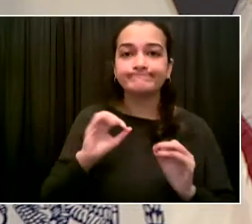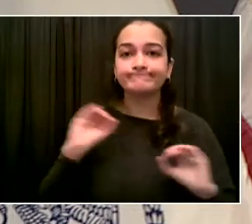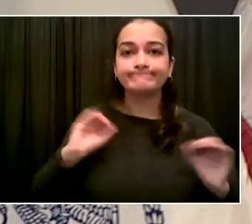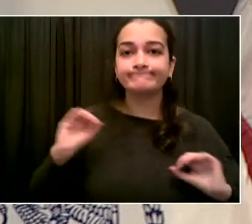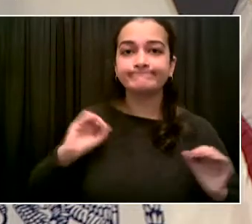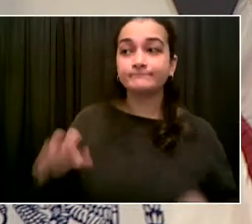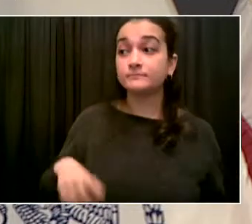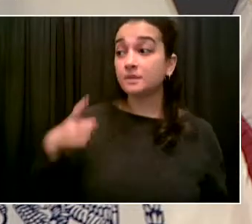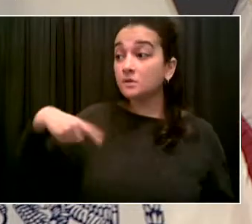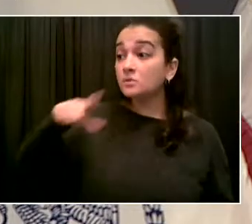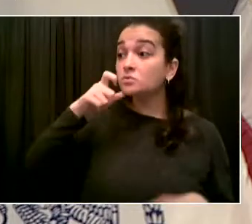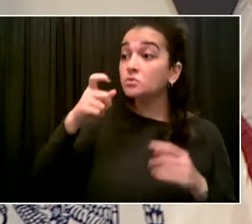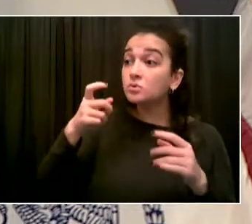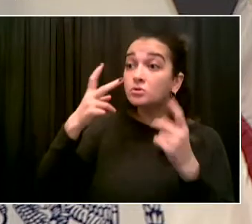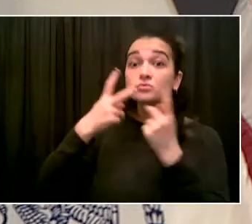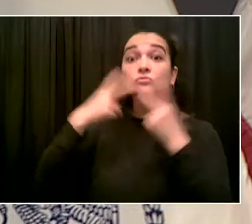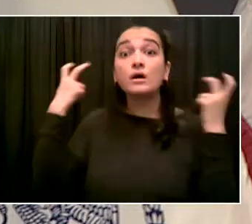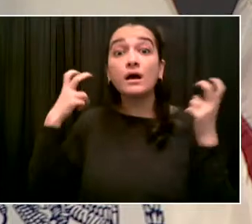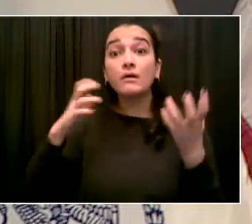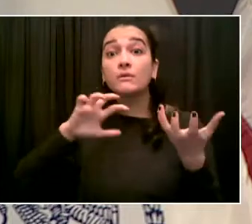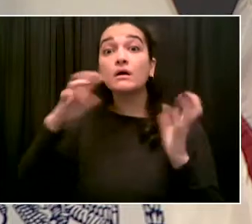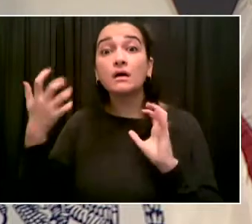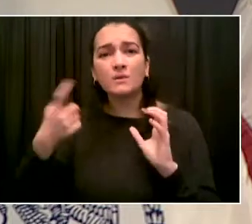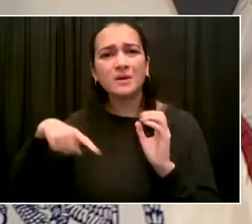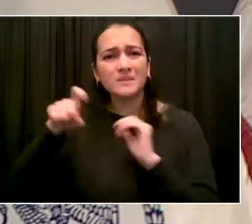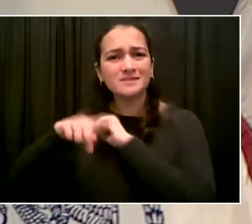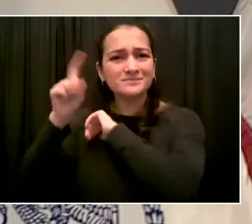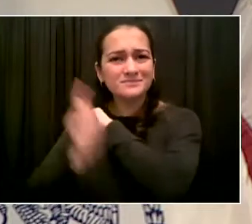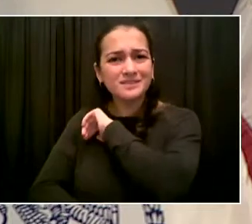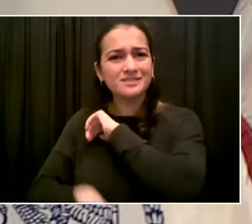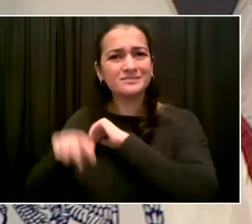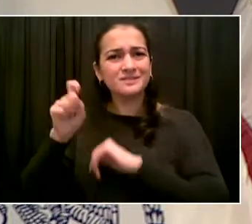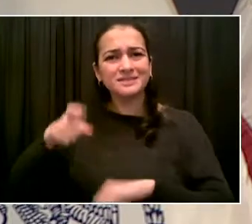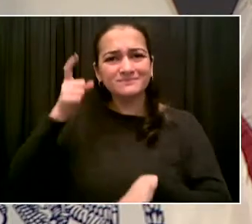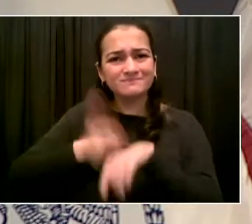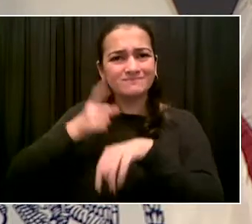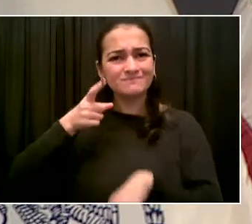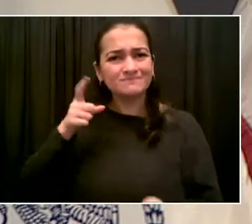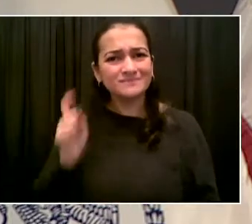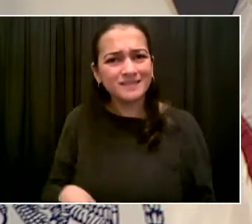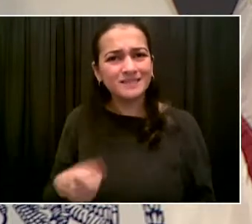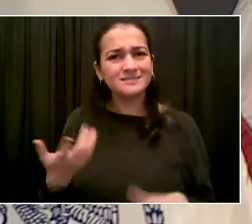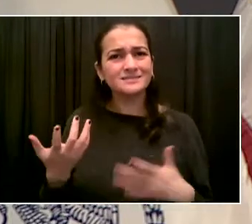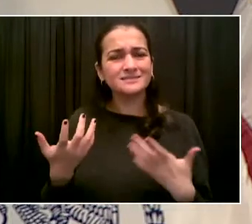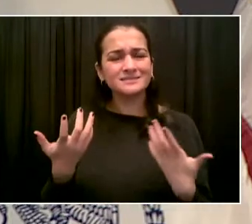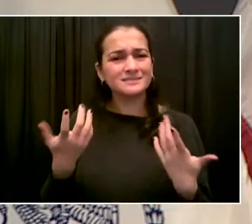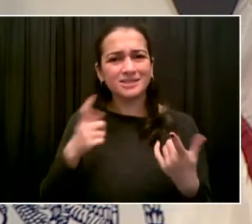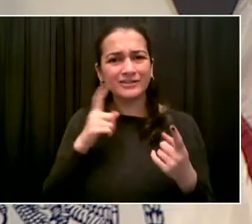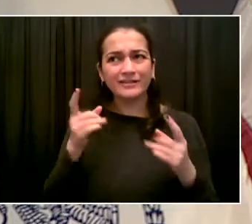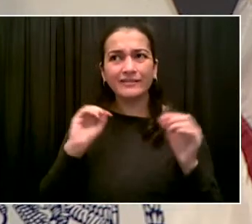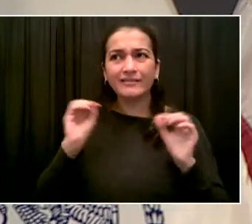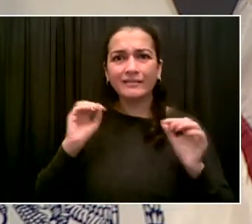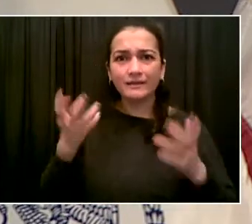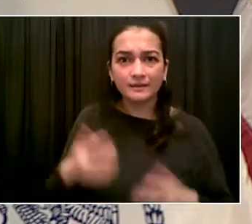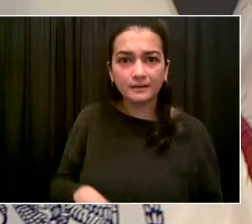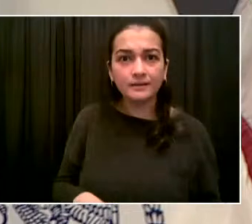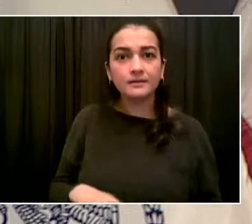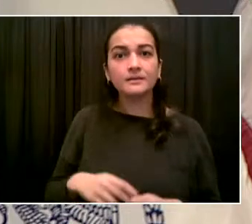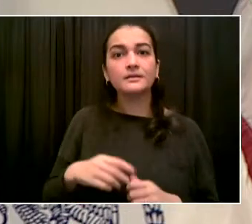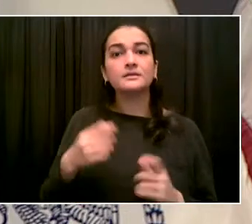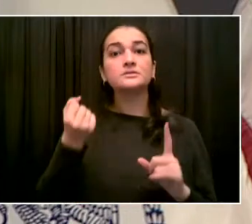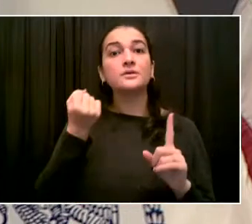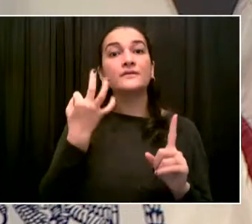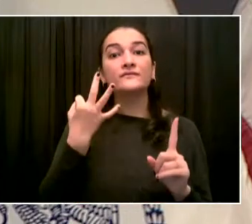not just bigger offenses. I think consequences are one of the things that keeps everything in balance in society. We haven't seen